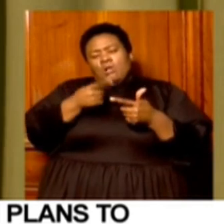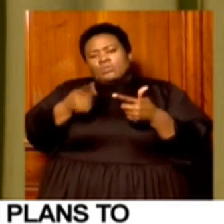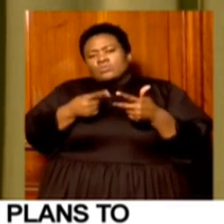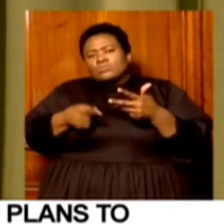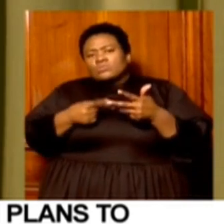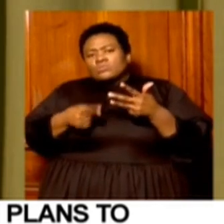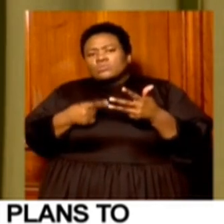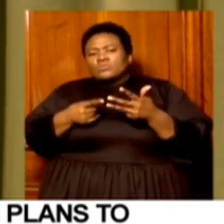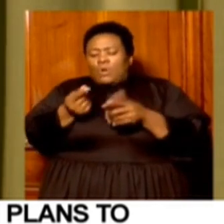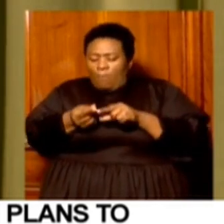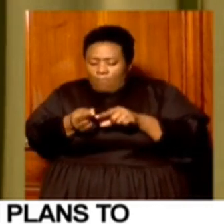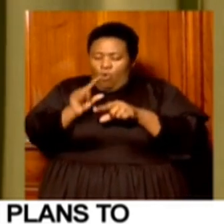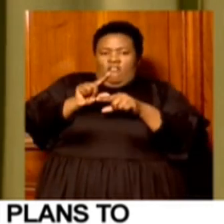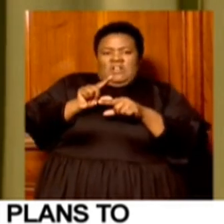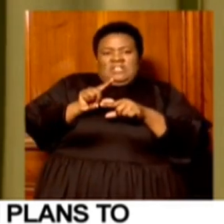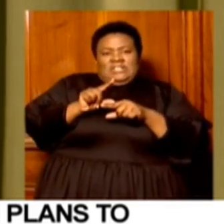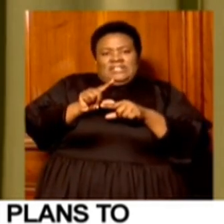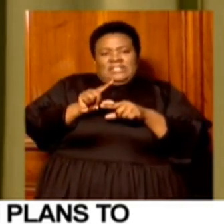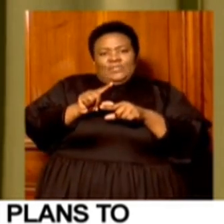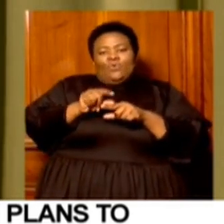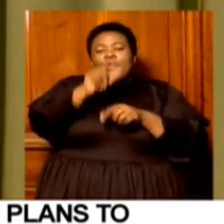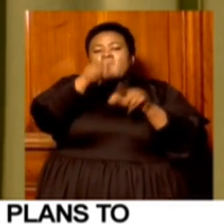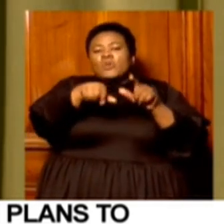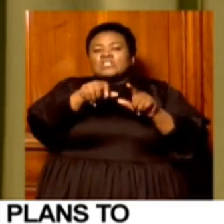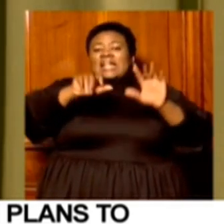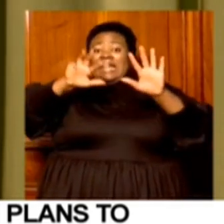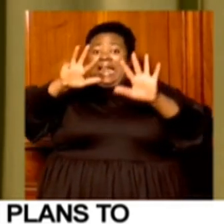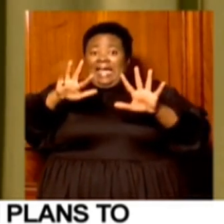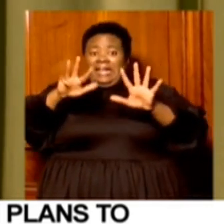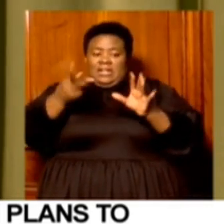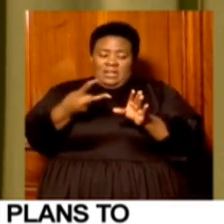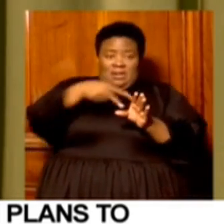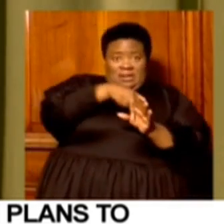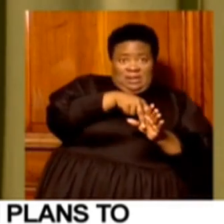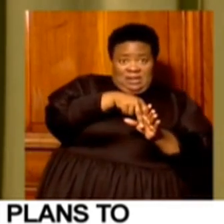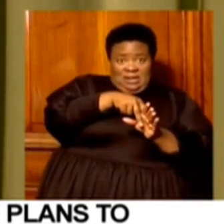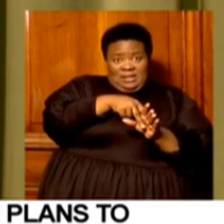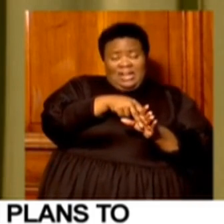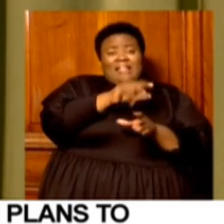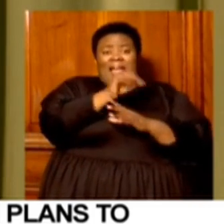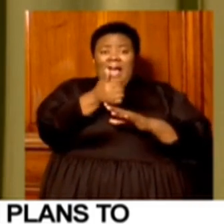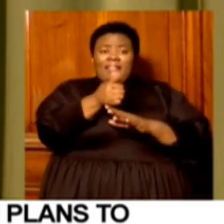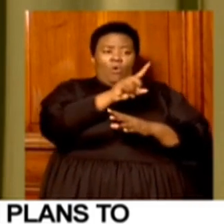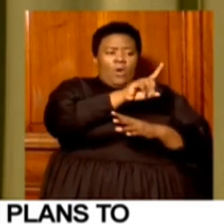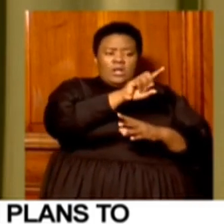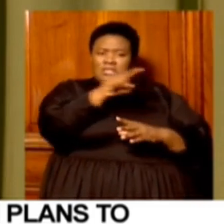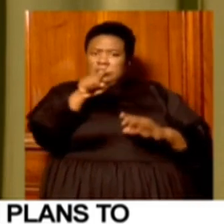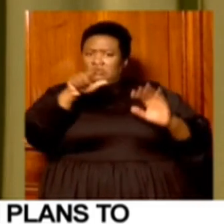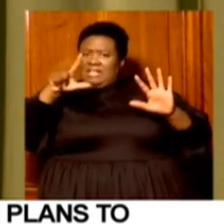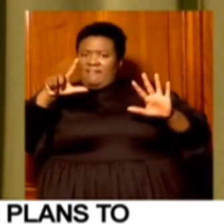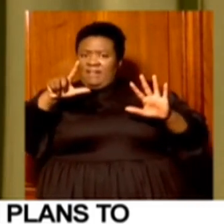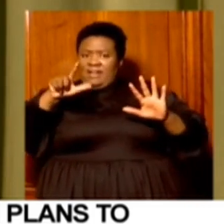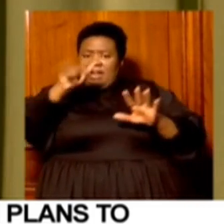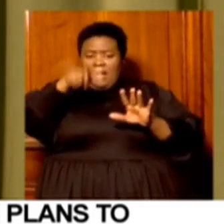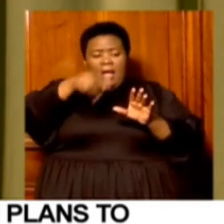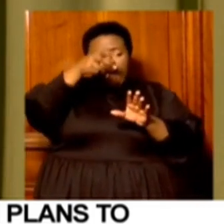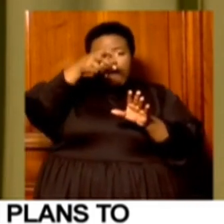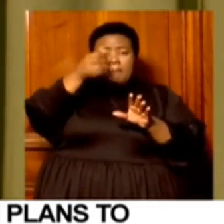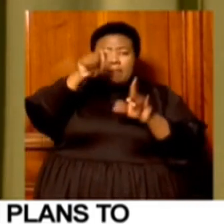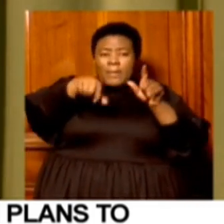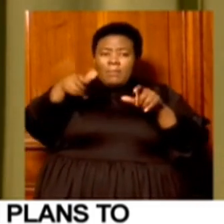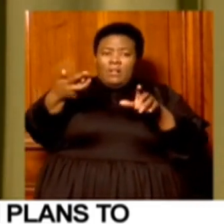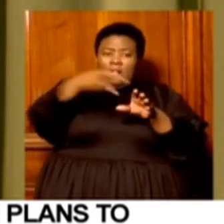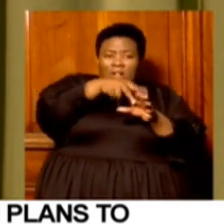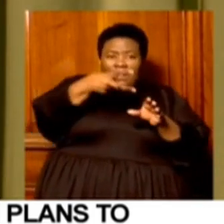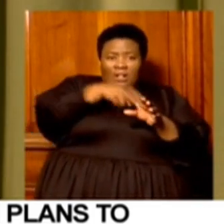The rest, up to number 8, 7, is paying off petrol and that vulavala, and so